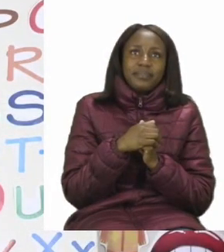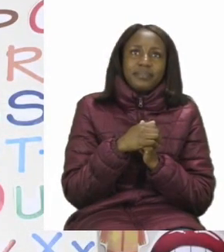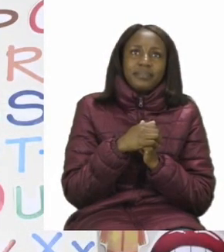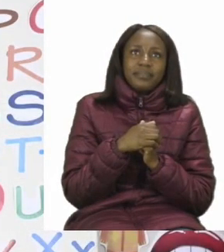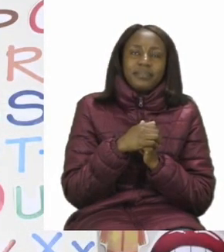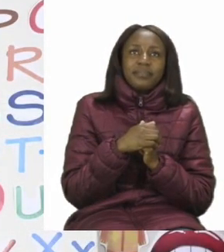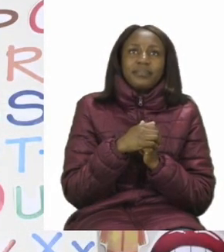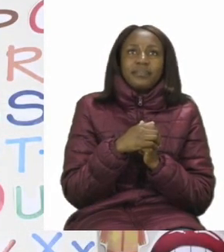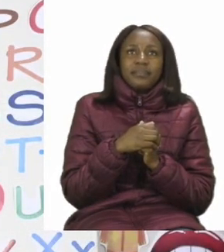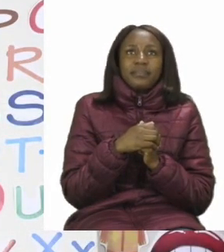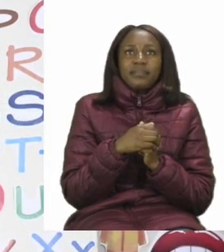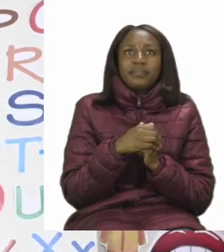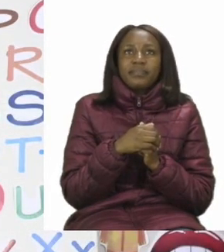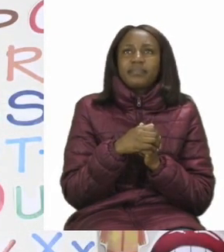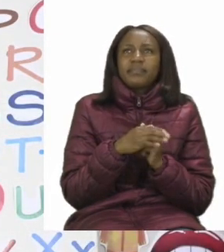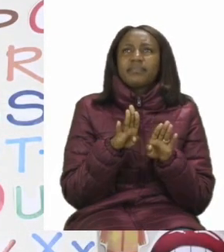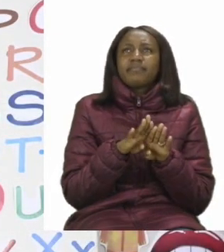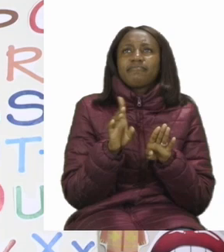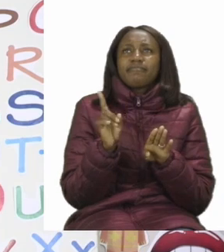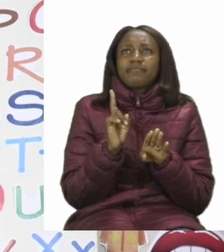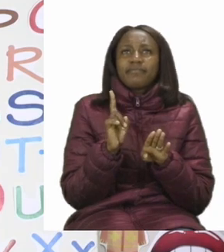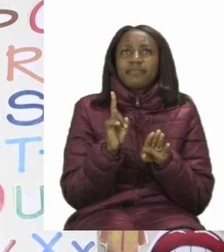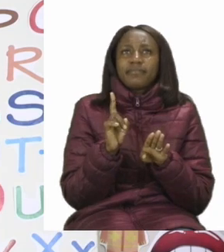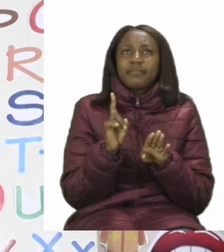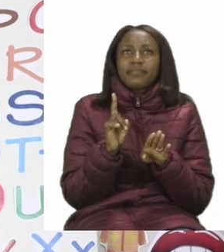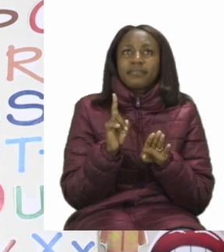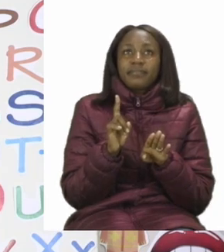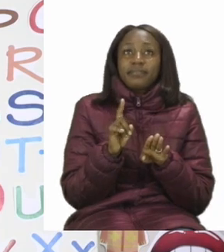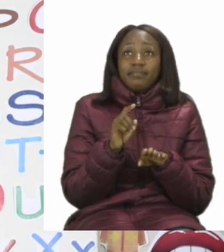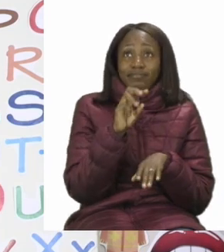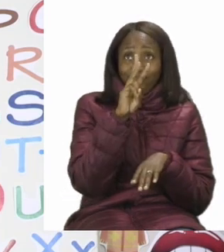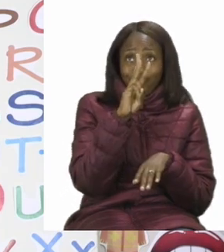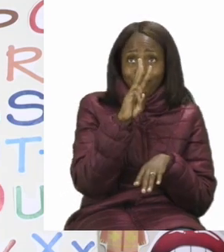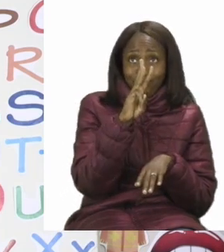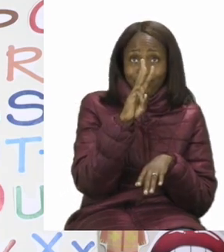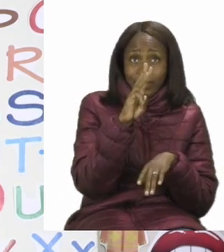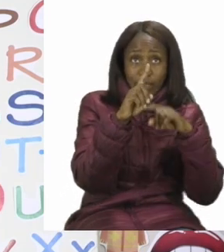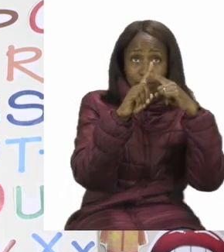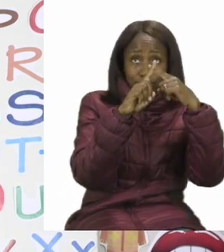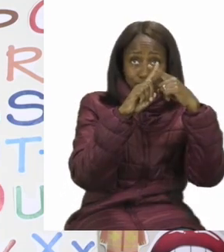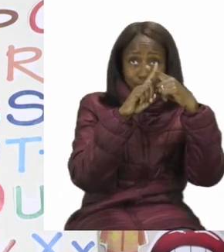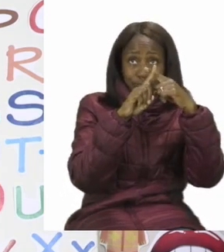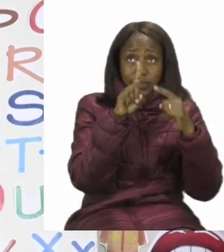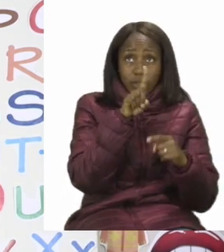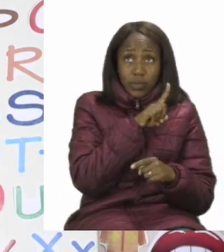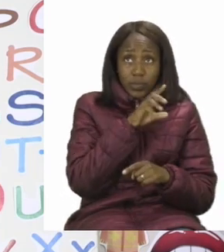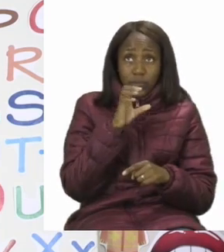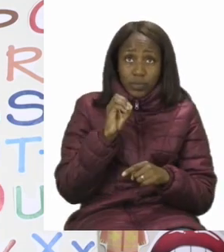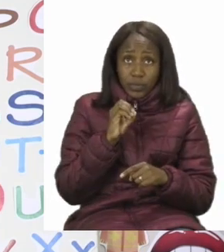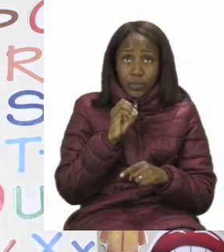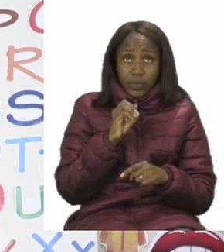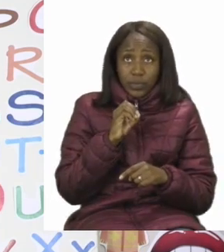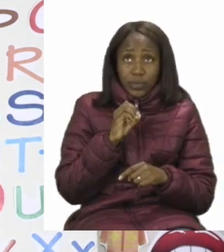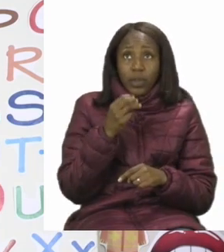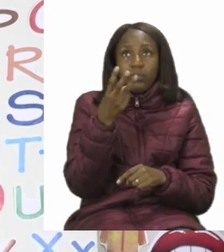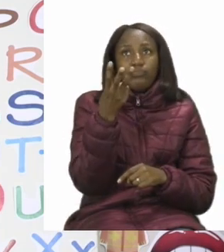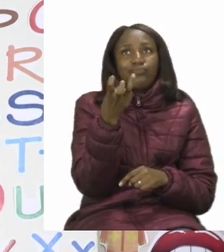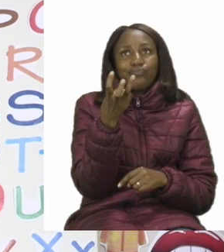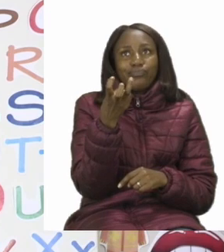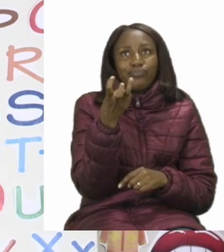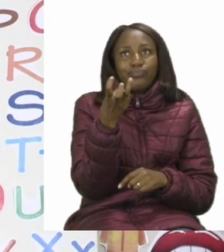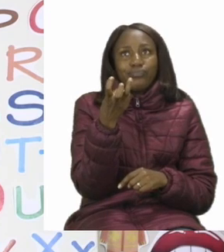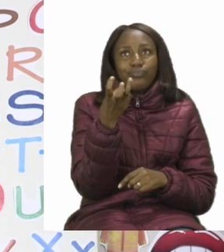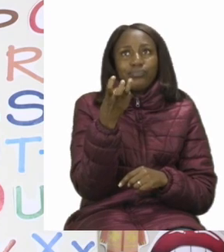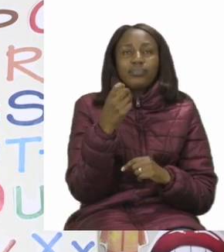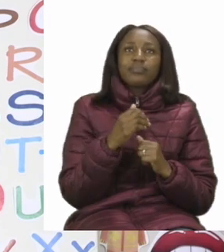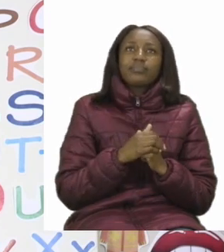simply did is say that 3 times 10 equals 30.